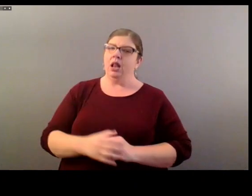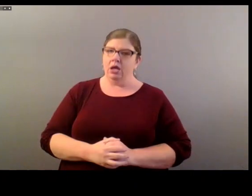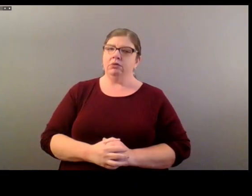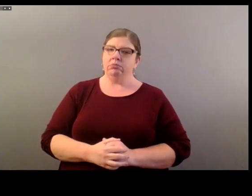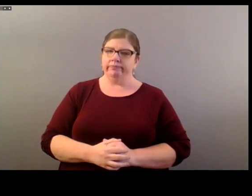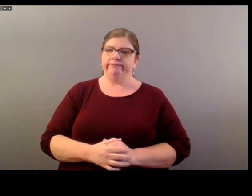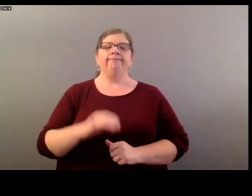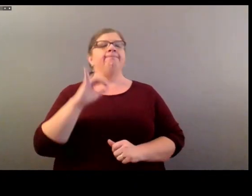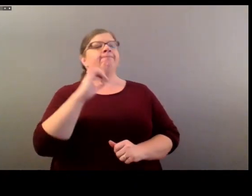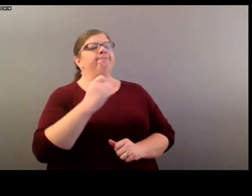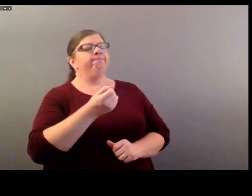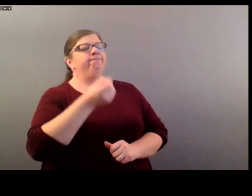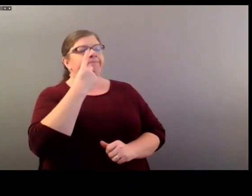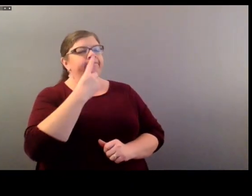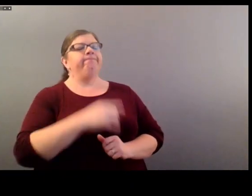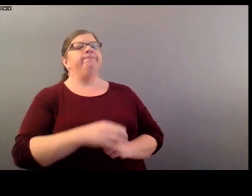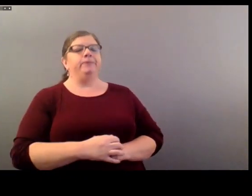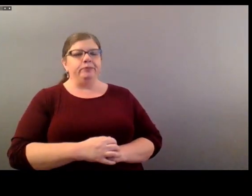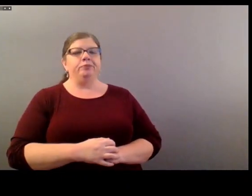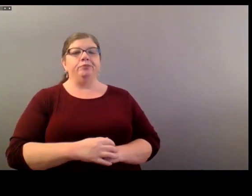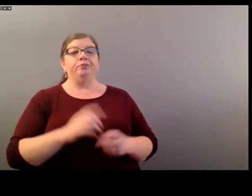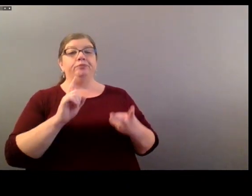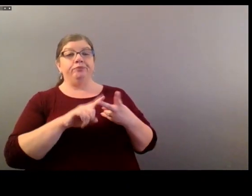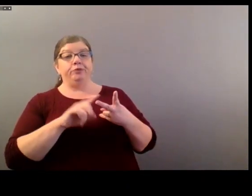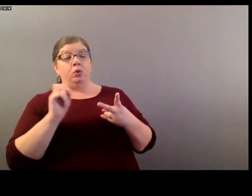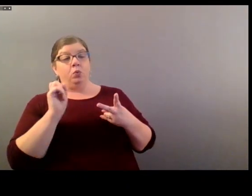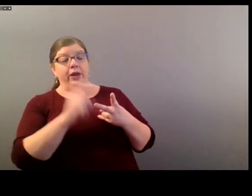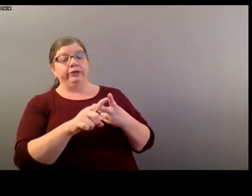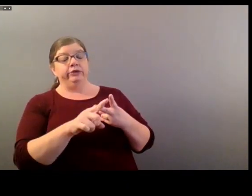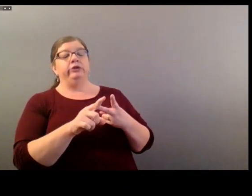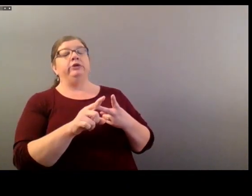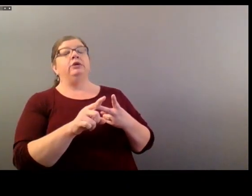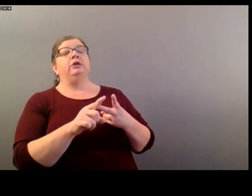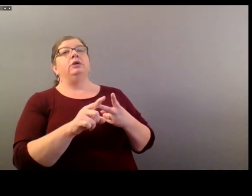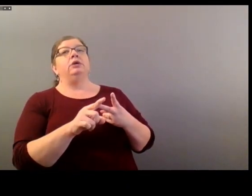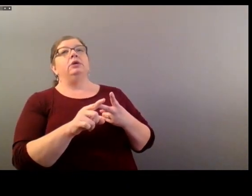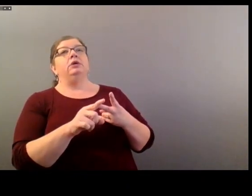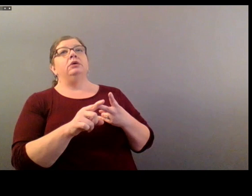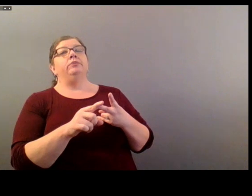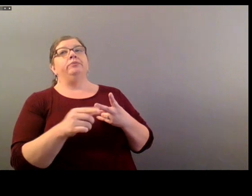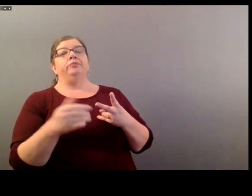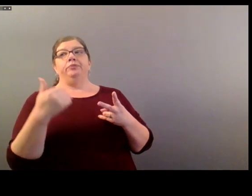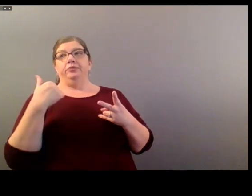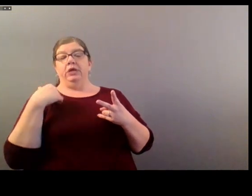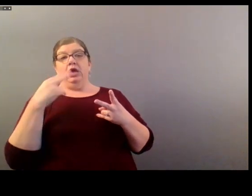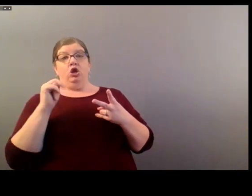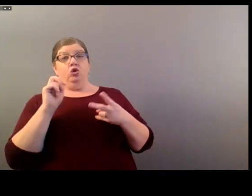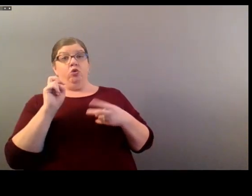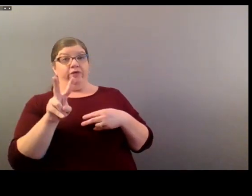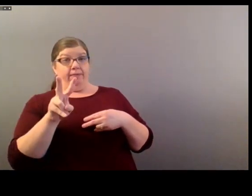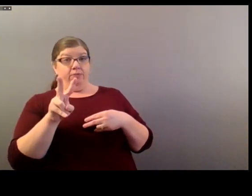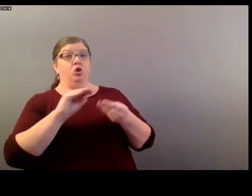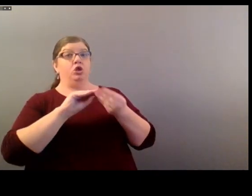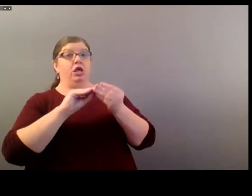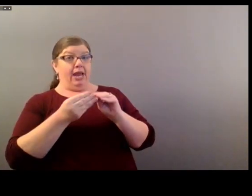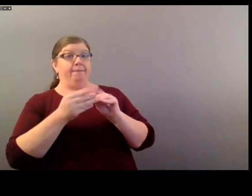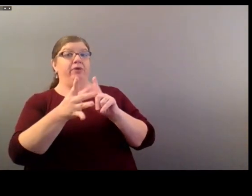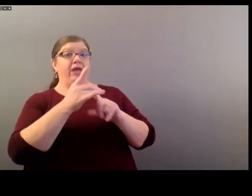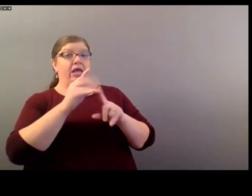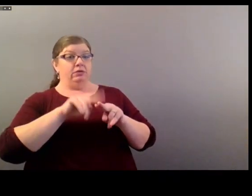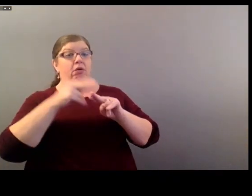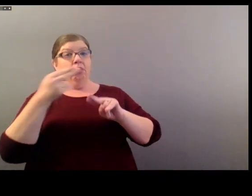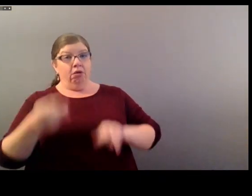Got it. My second question is that in November, we saw a decline in cases, and then